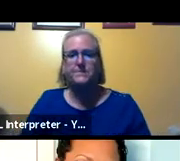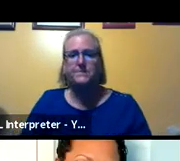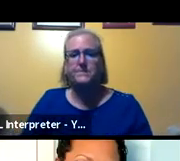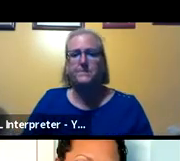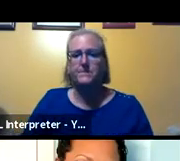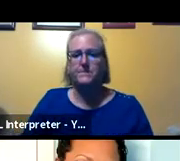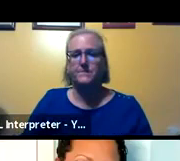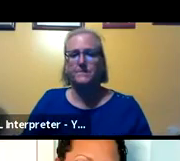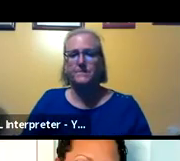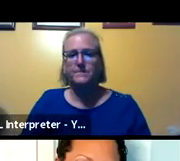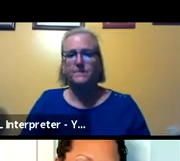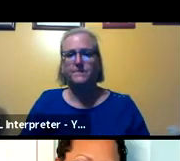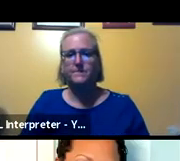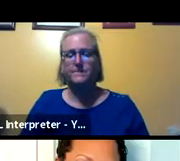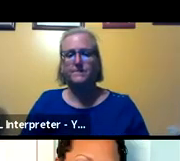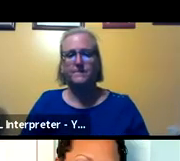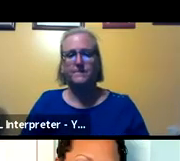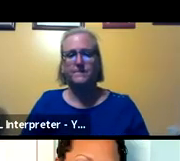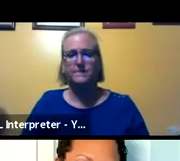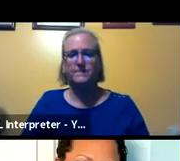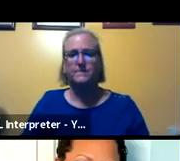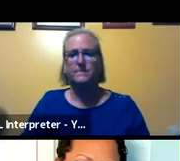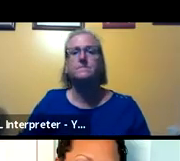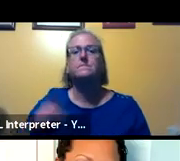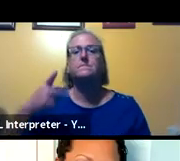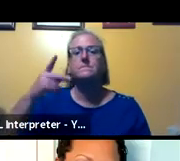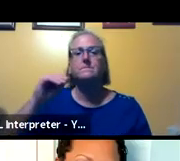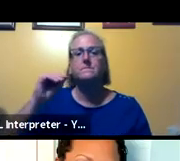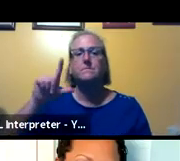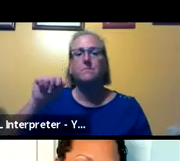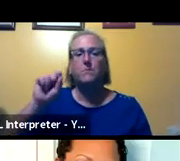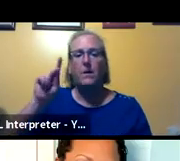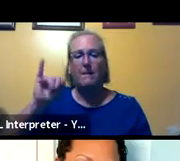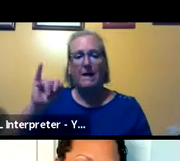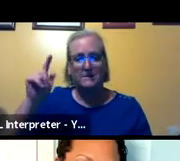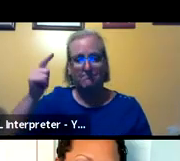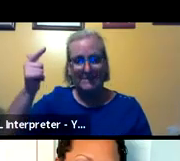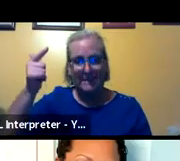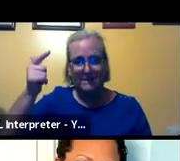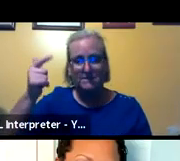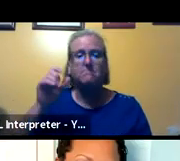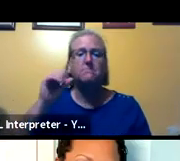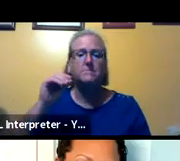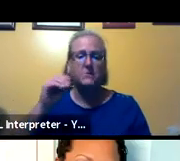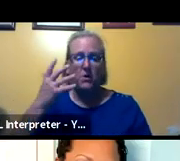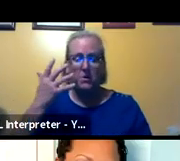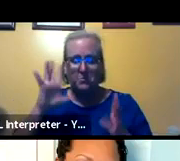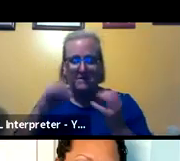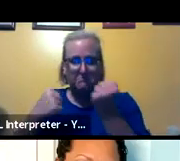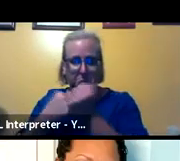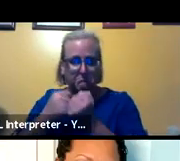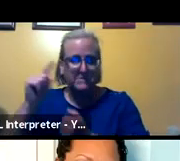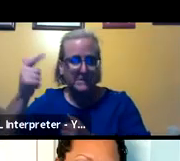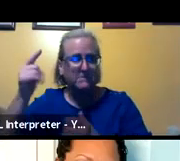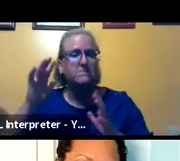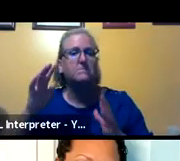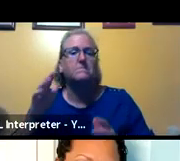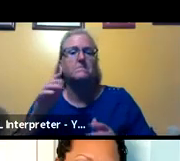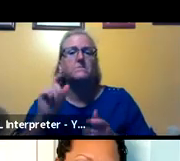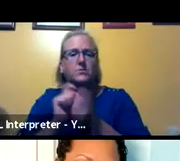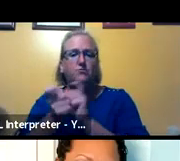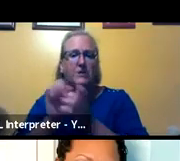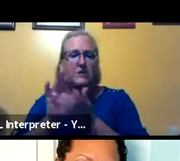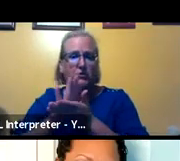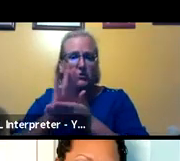by Dr. Akins. Pulaski, I'll second. It's been moved and seconded that we accept the change of school hours